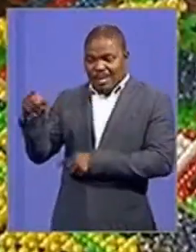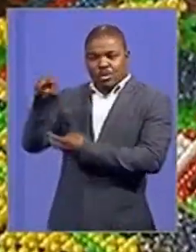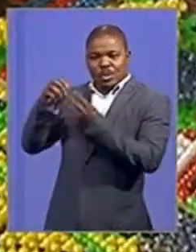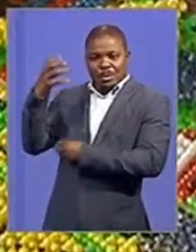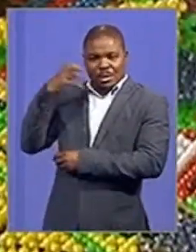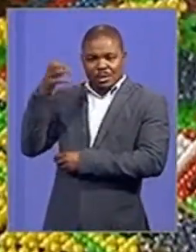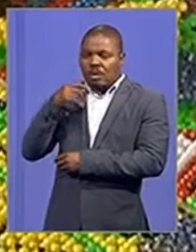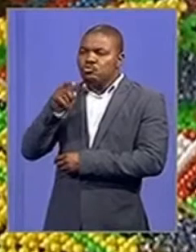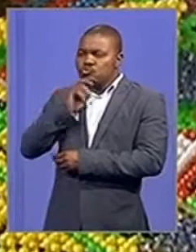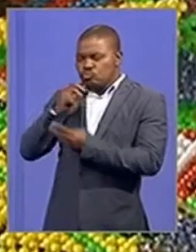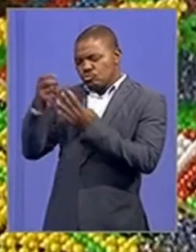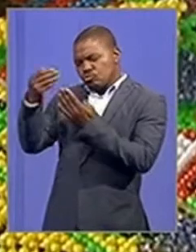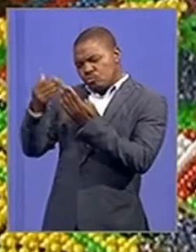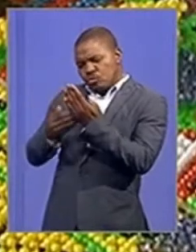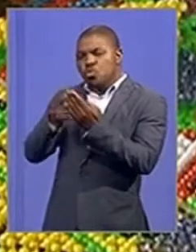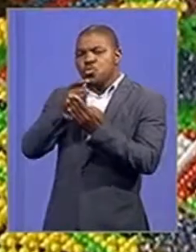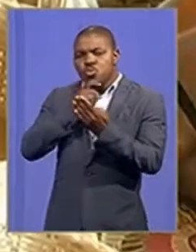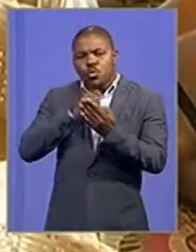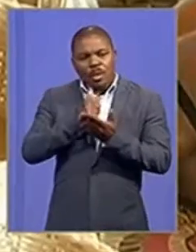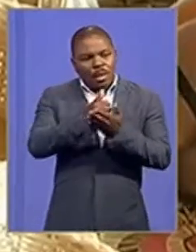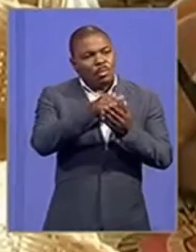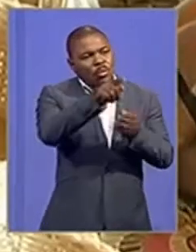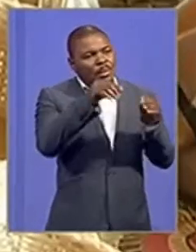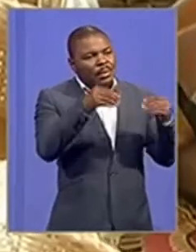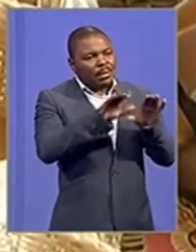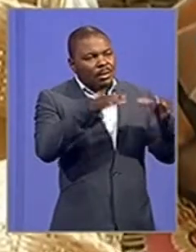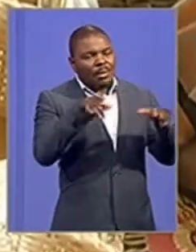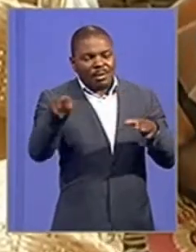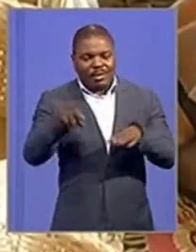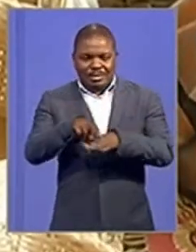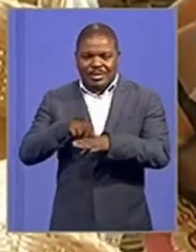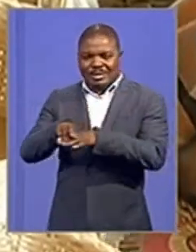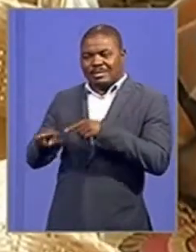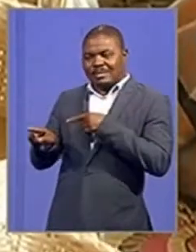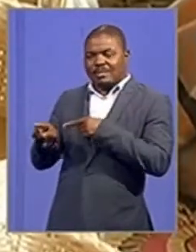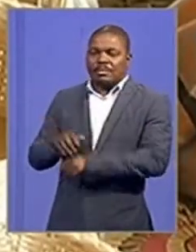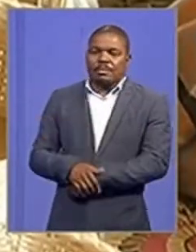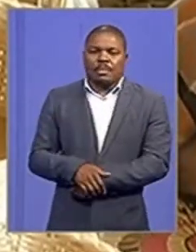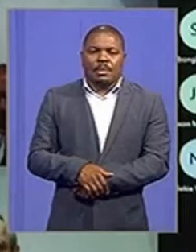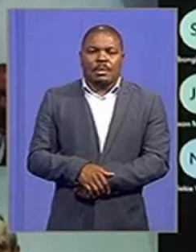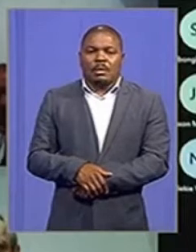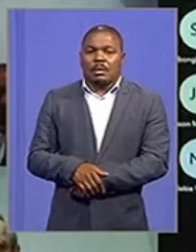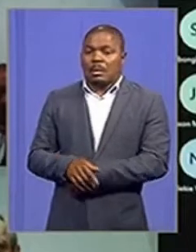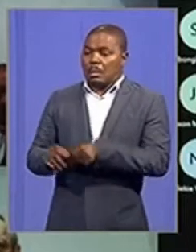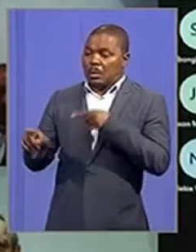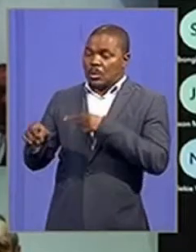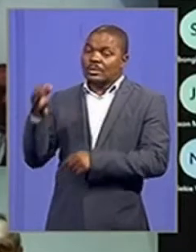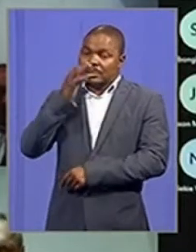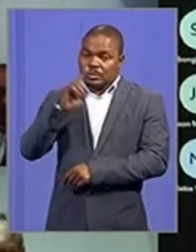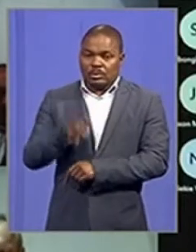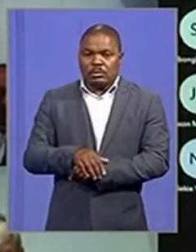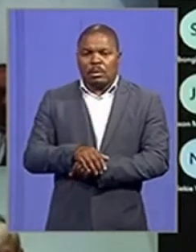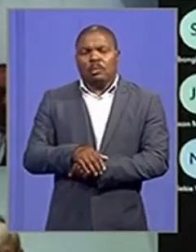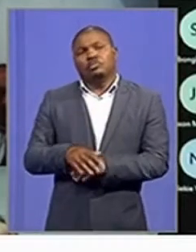ho nehelana ka tjhelete ena ya kimollo ho bahwebi e kgetholla ho ya ka mmala. The effect, as opposed to the